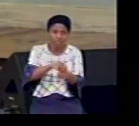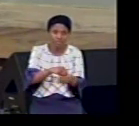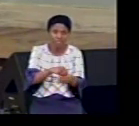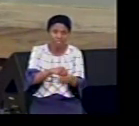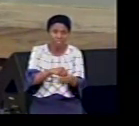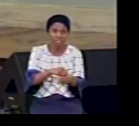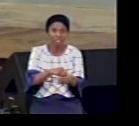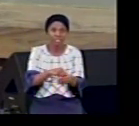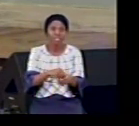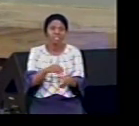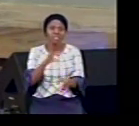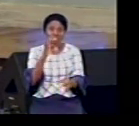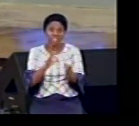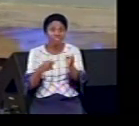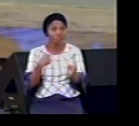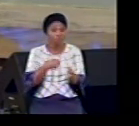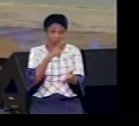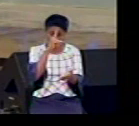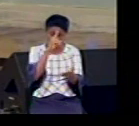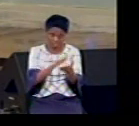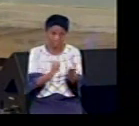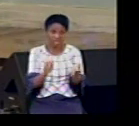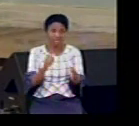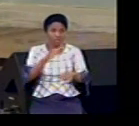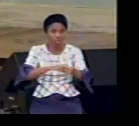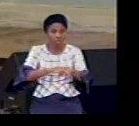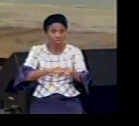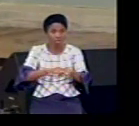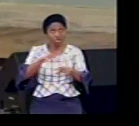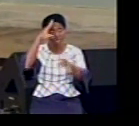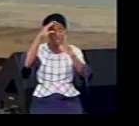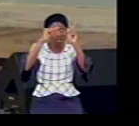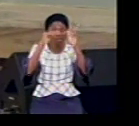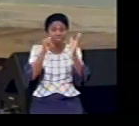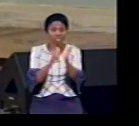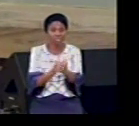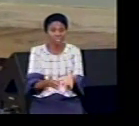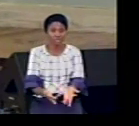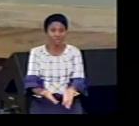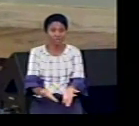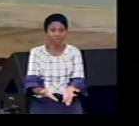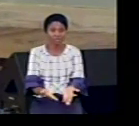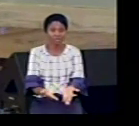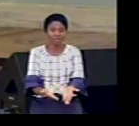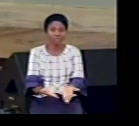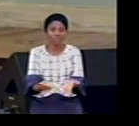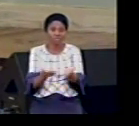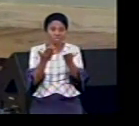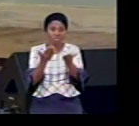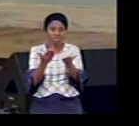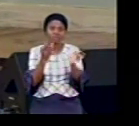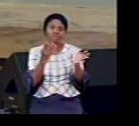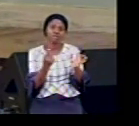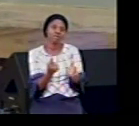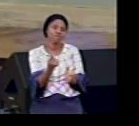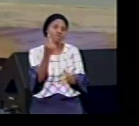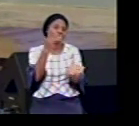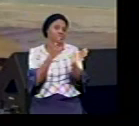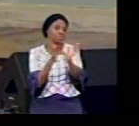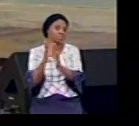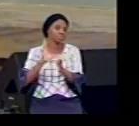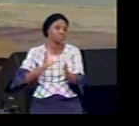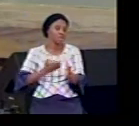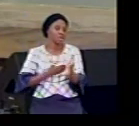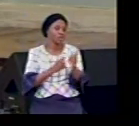imputed, if we believe on him that raised up Jesus, our